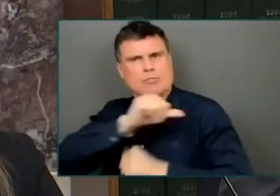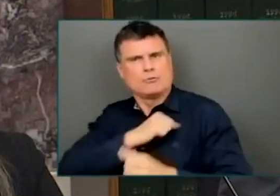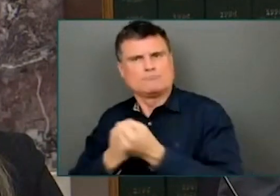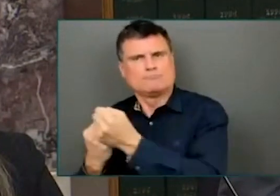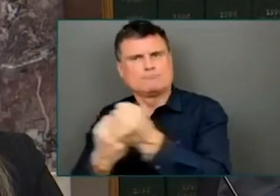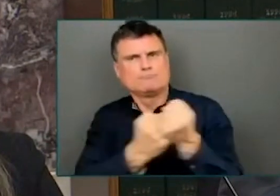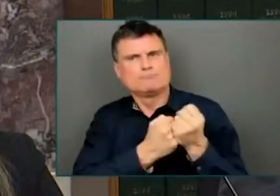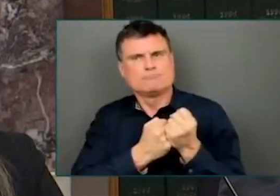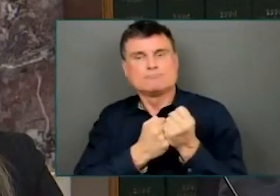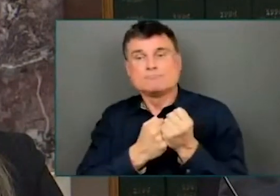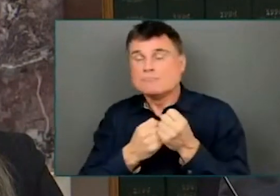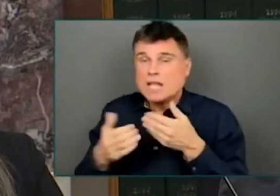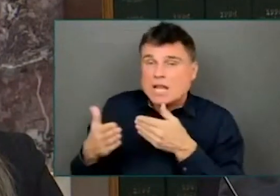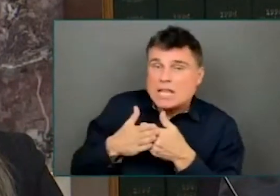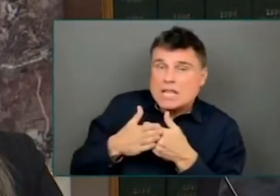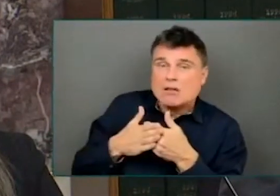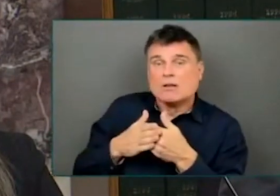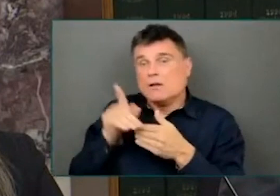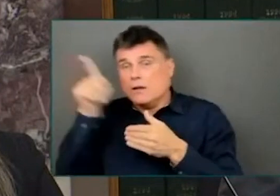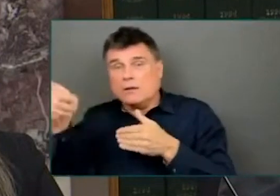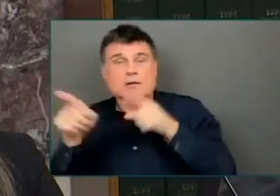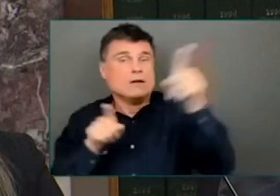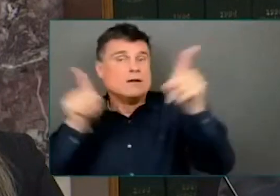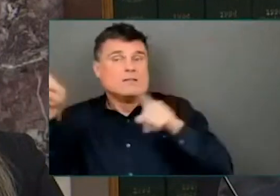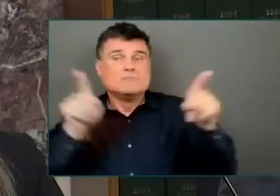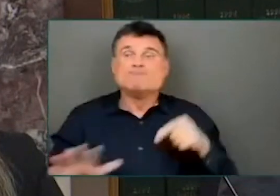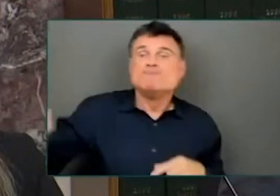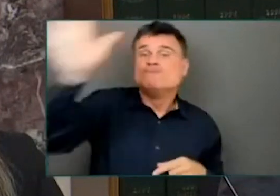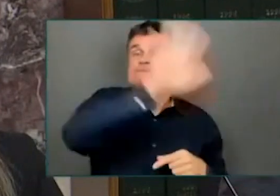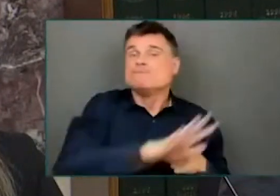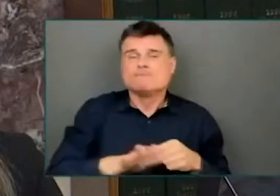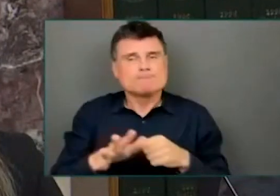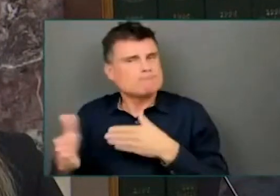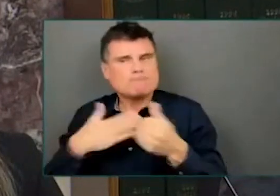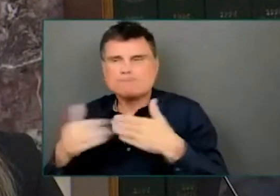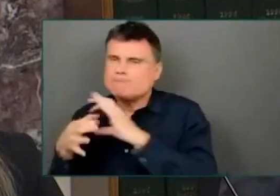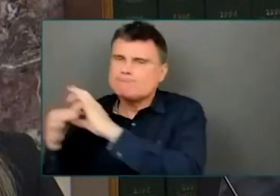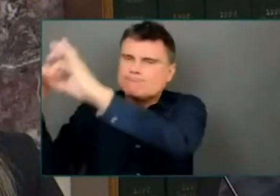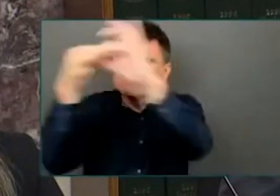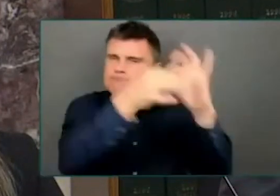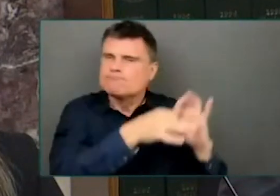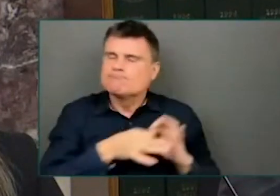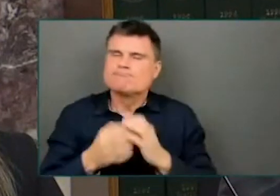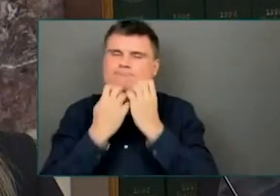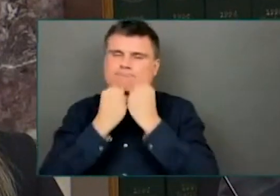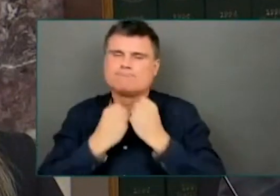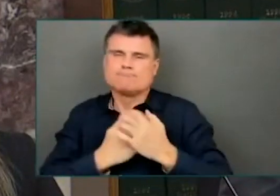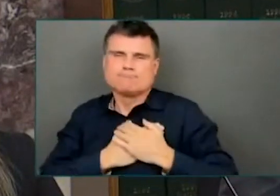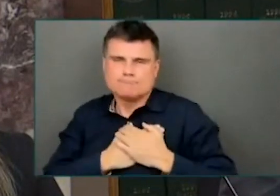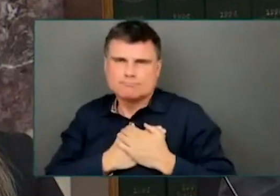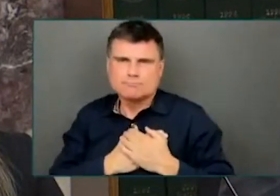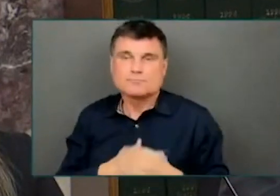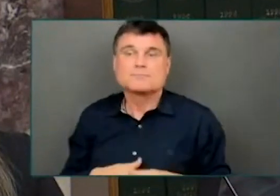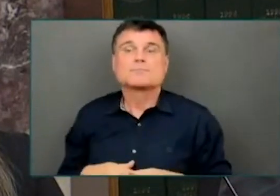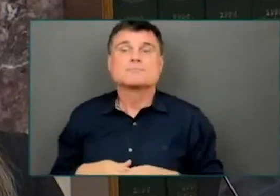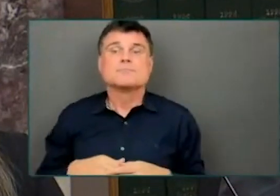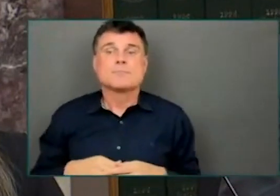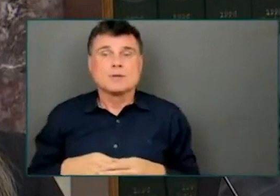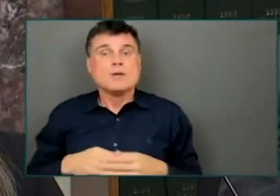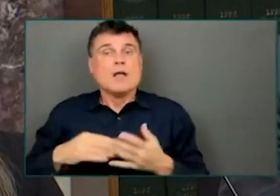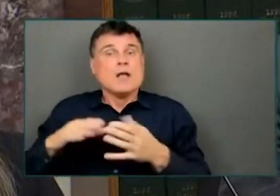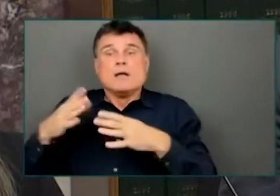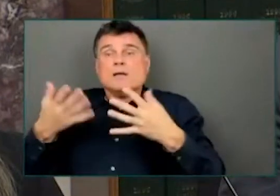there. The tools vary from sandbags to fire hoses and community kitchens, but we get the job done.